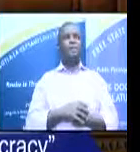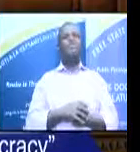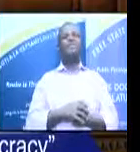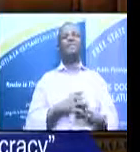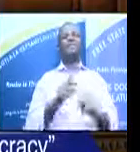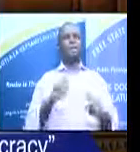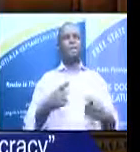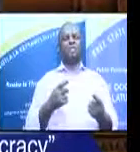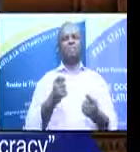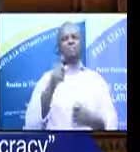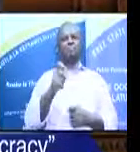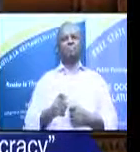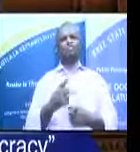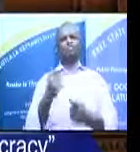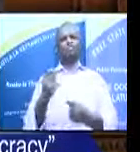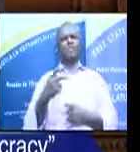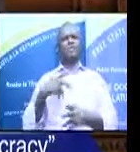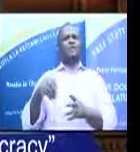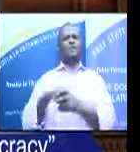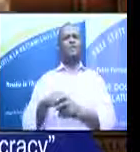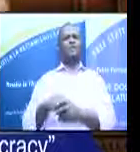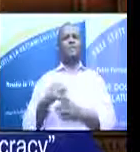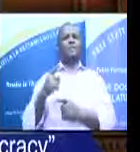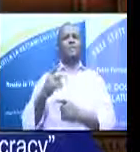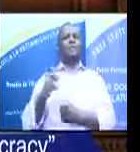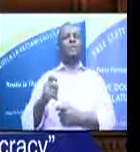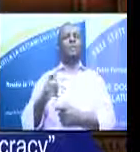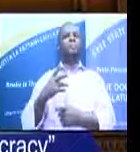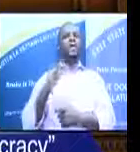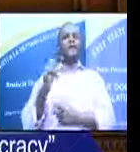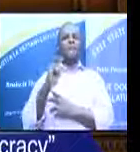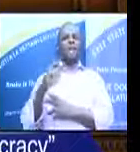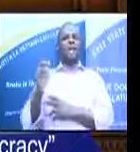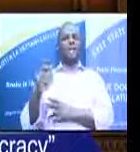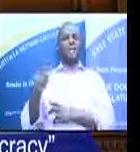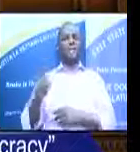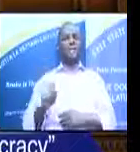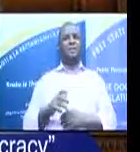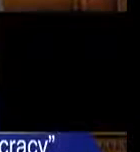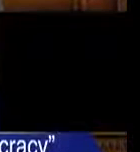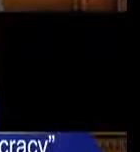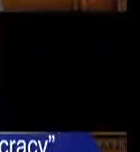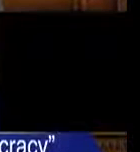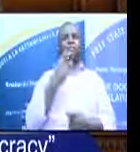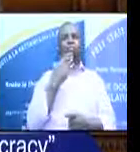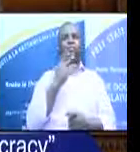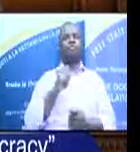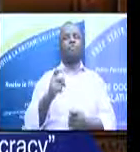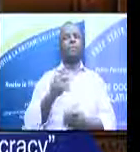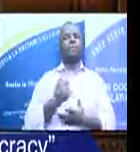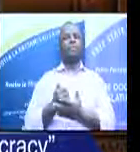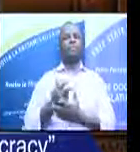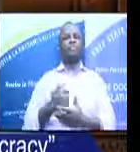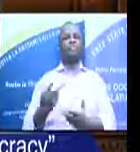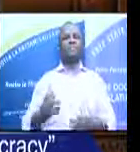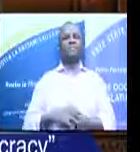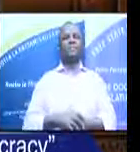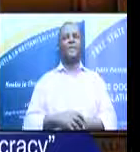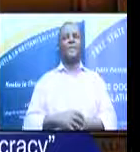be a capitalist. I don't know who wrote you that speech, but I think it's done you a disservice.